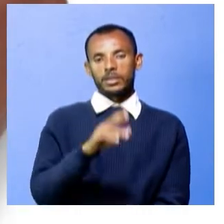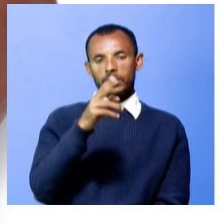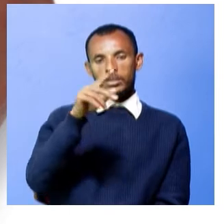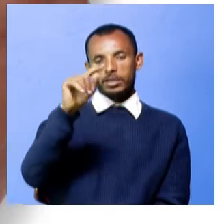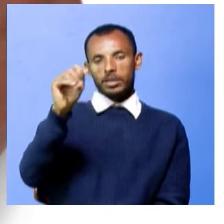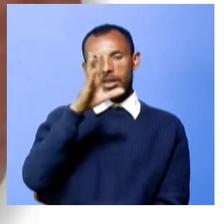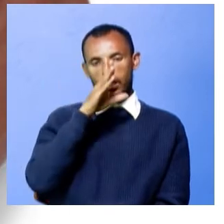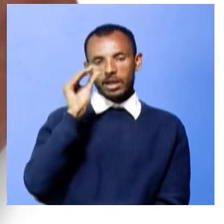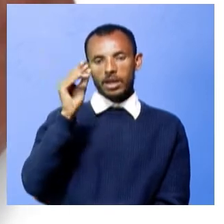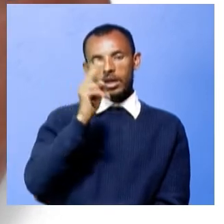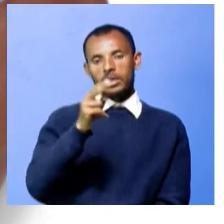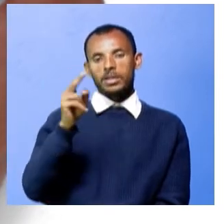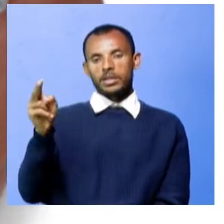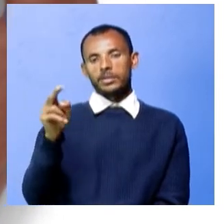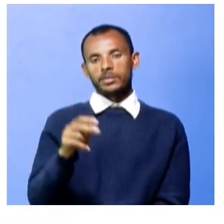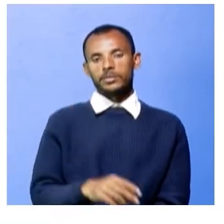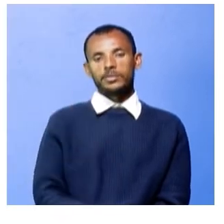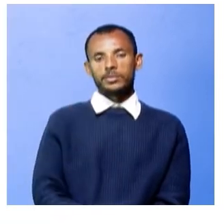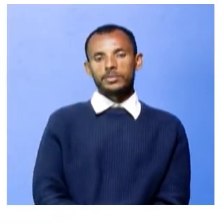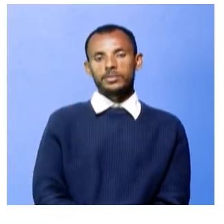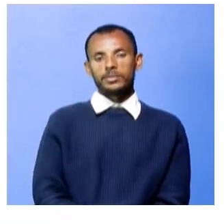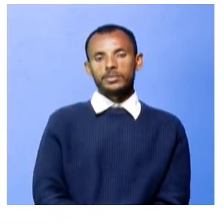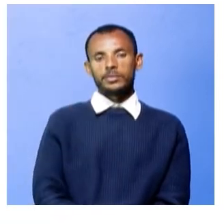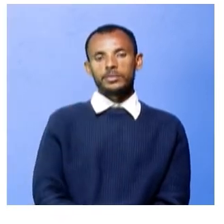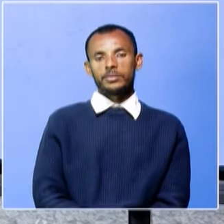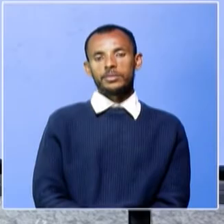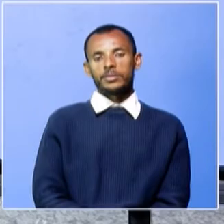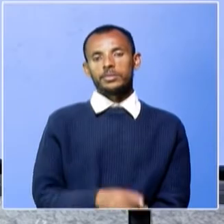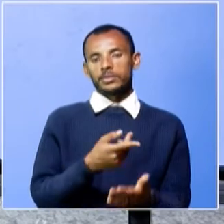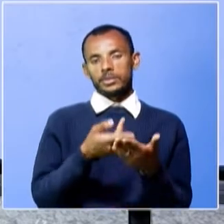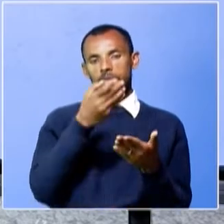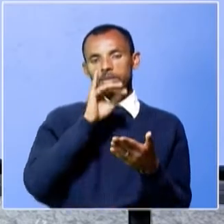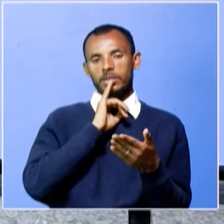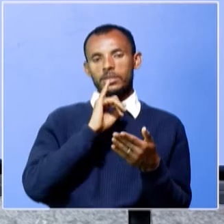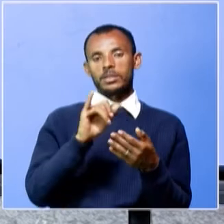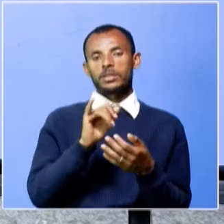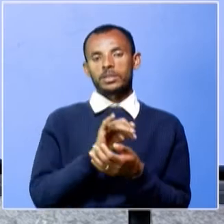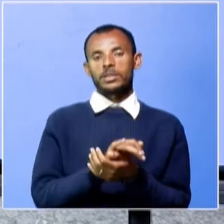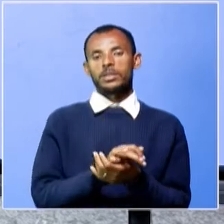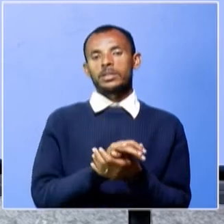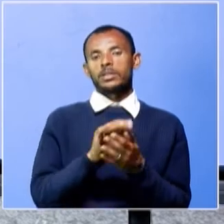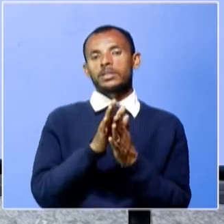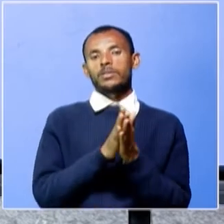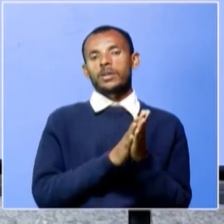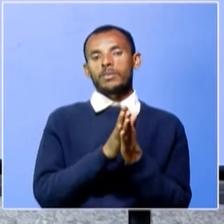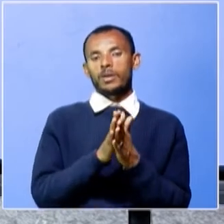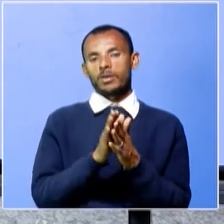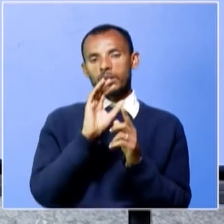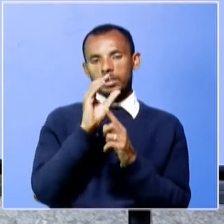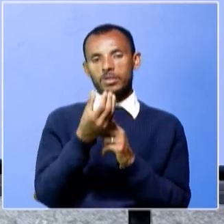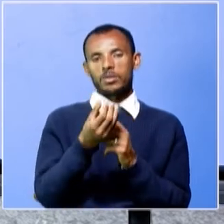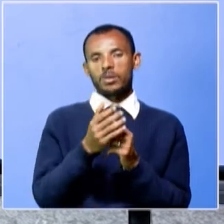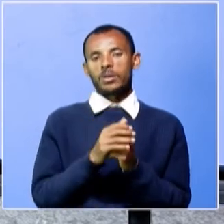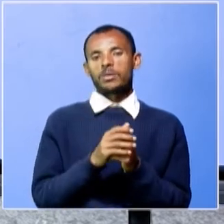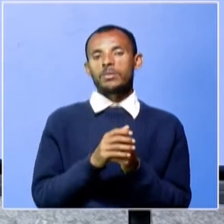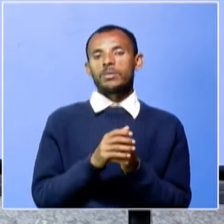HT, and HH. Okay, so this is the favorable condition. So